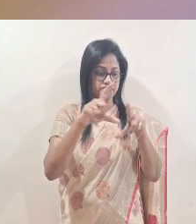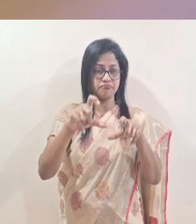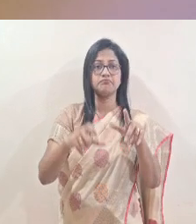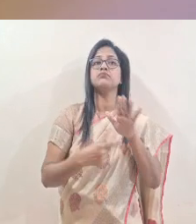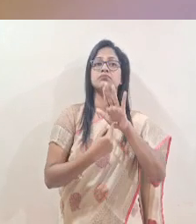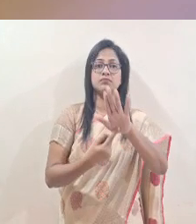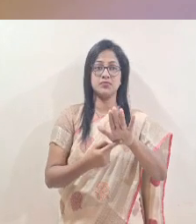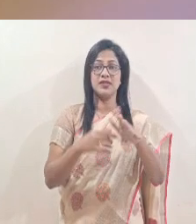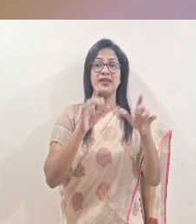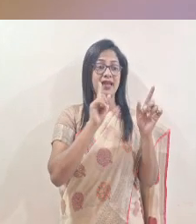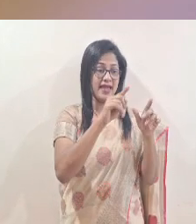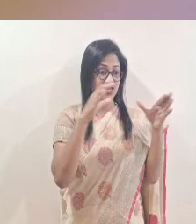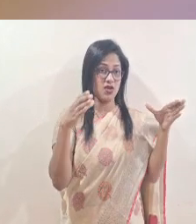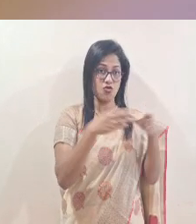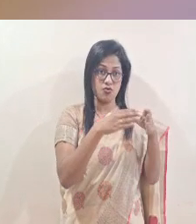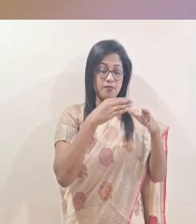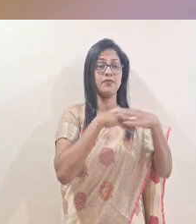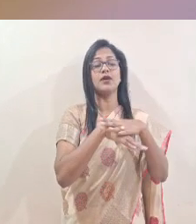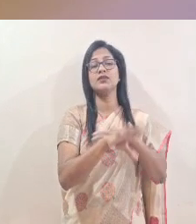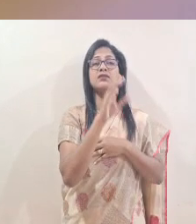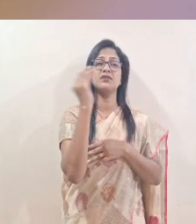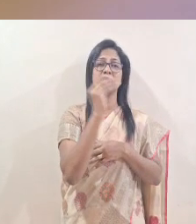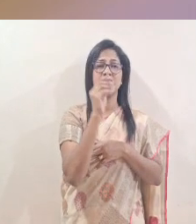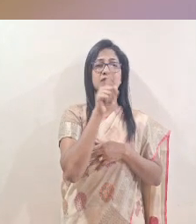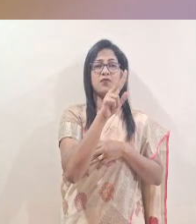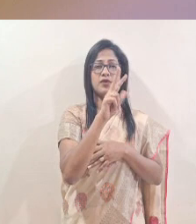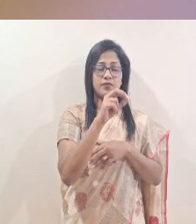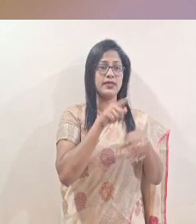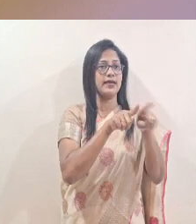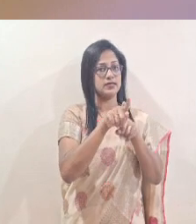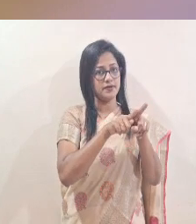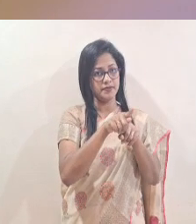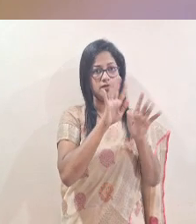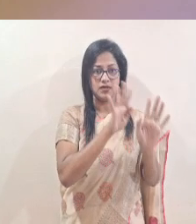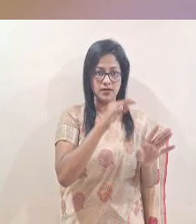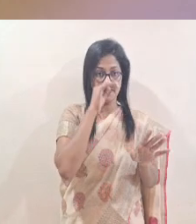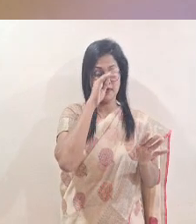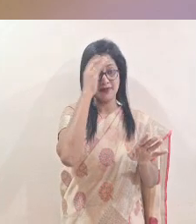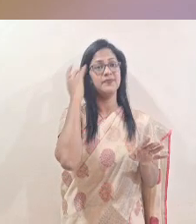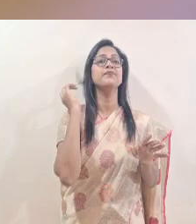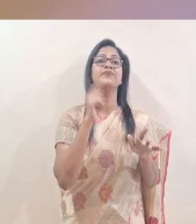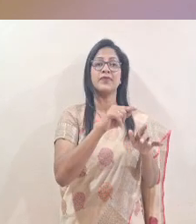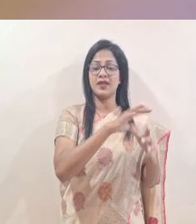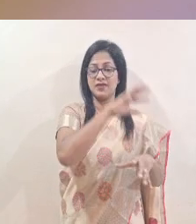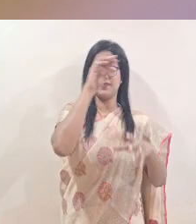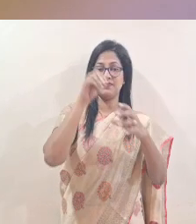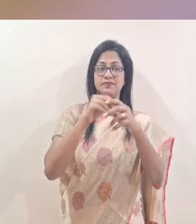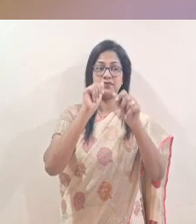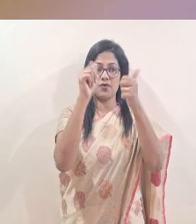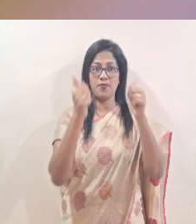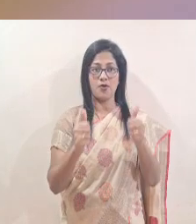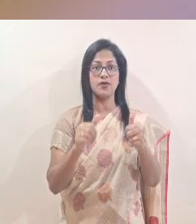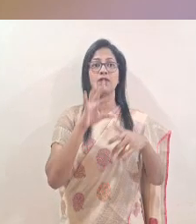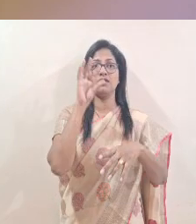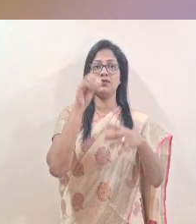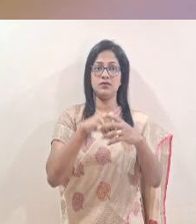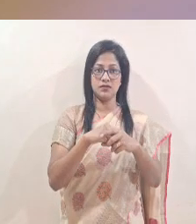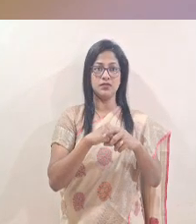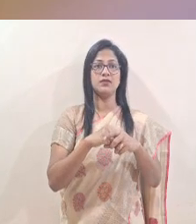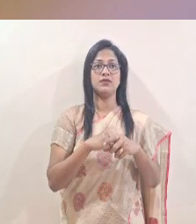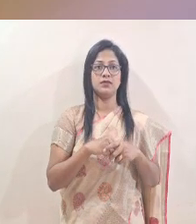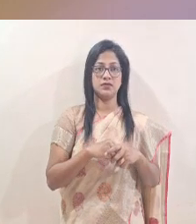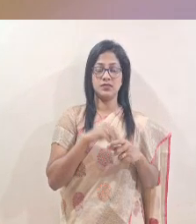taken. For each class, we have taken approximately 120 samples. And for inputting into the model, we have